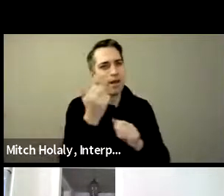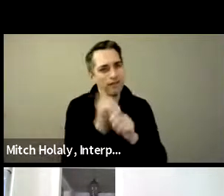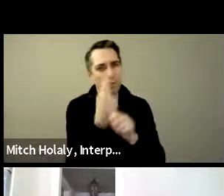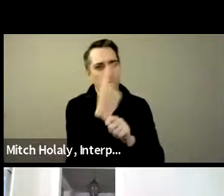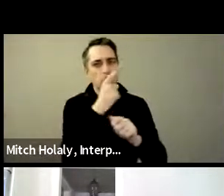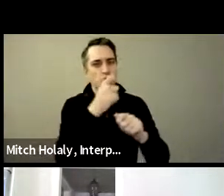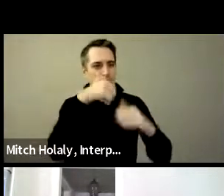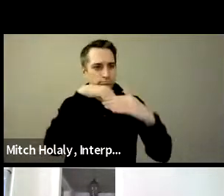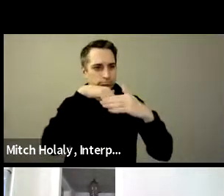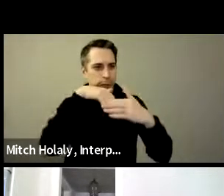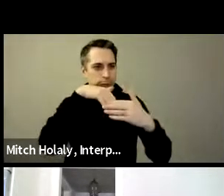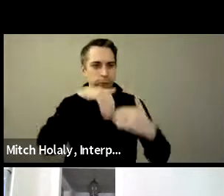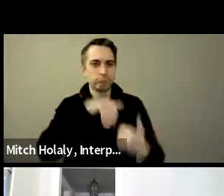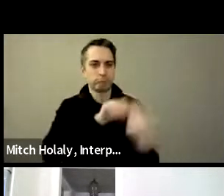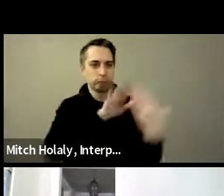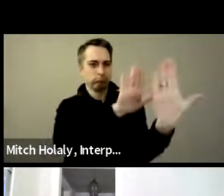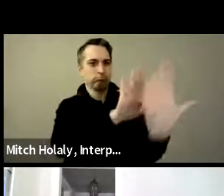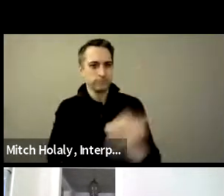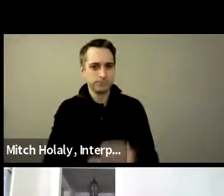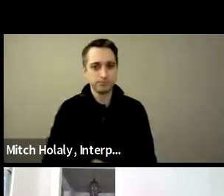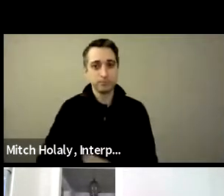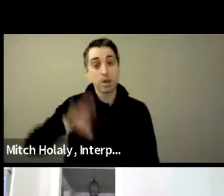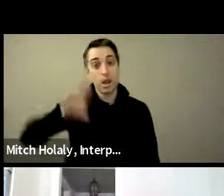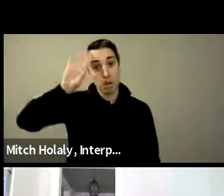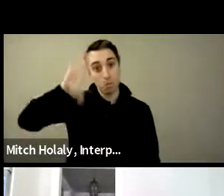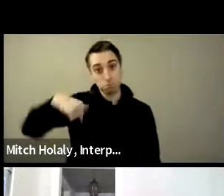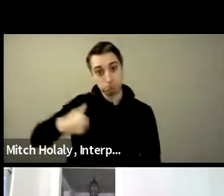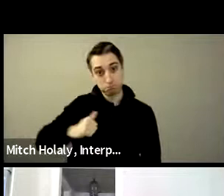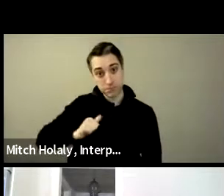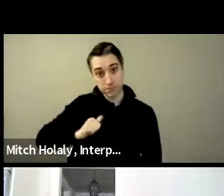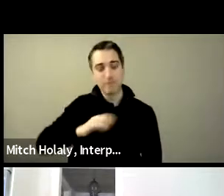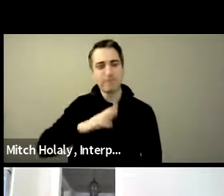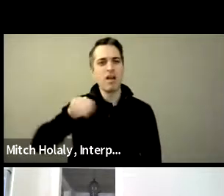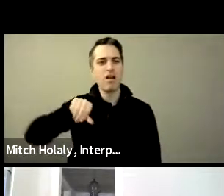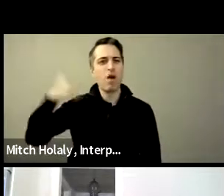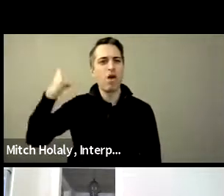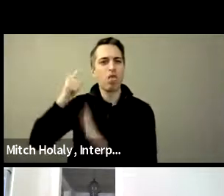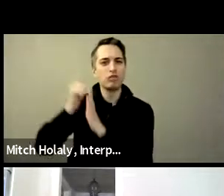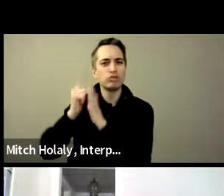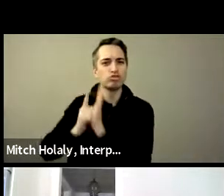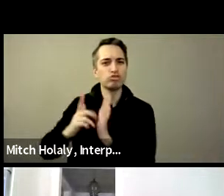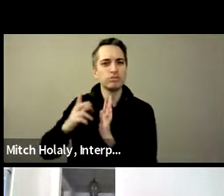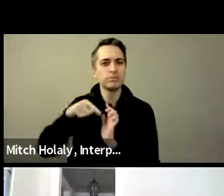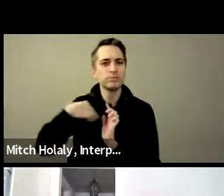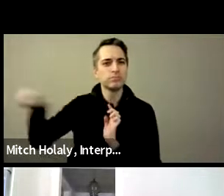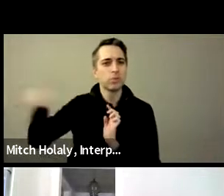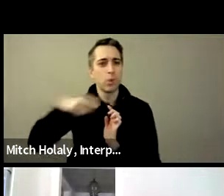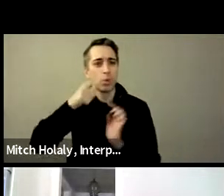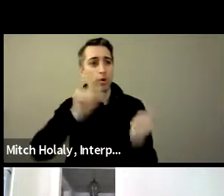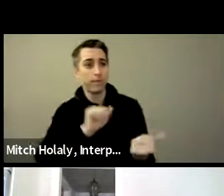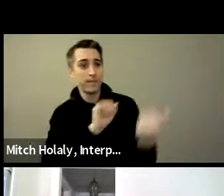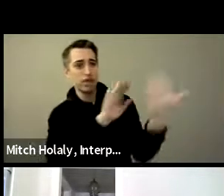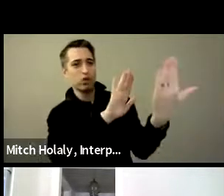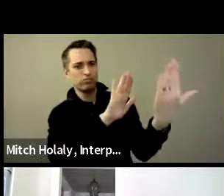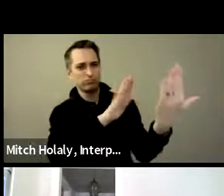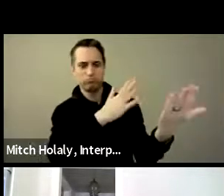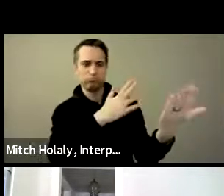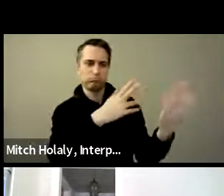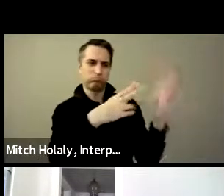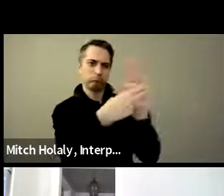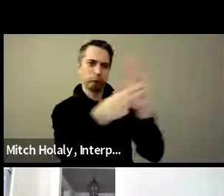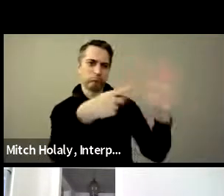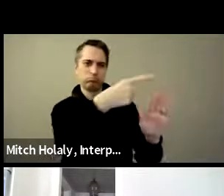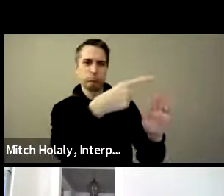I and I know my fellow members of the bar who appeared before him considered him to be a great